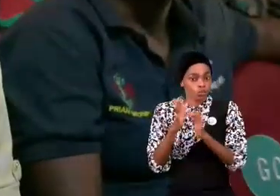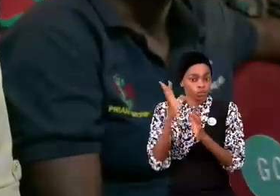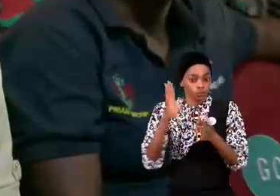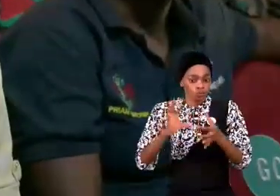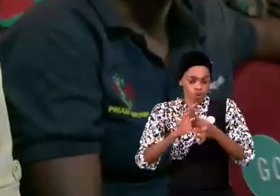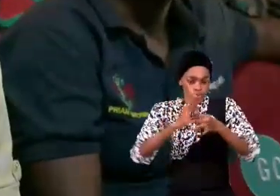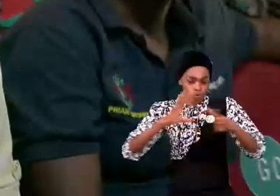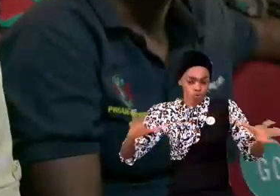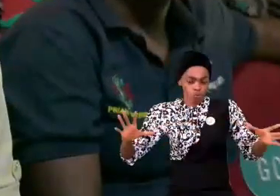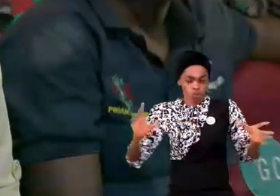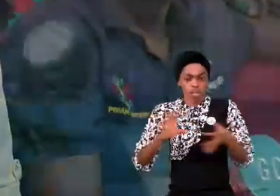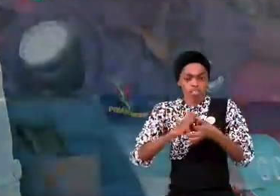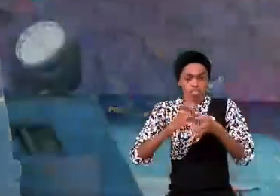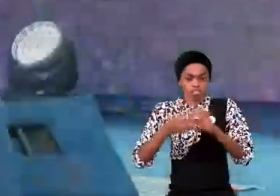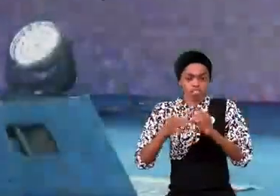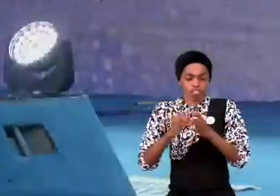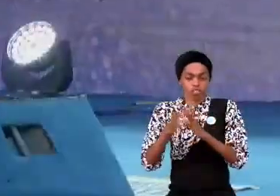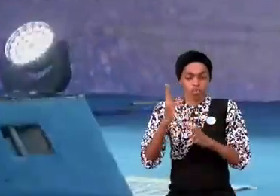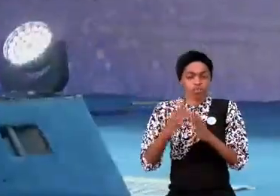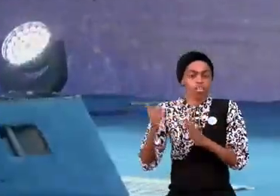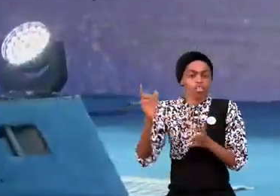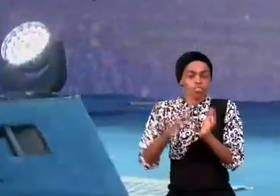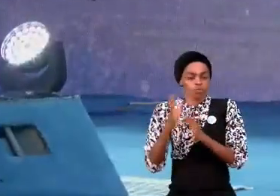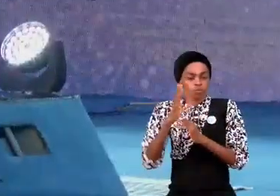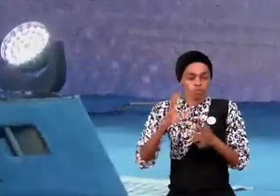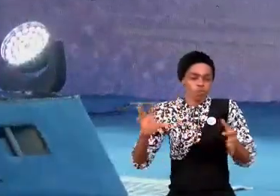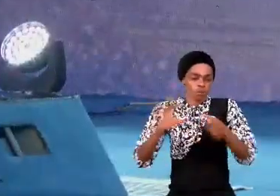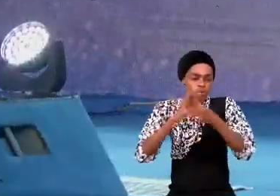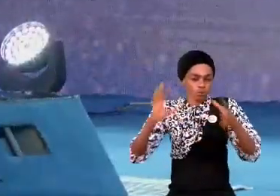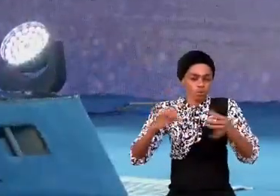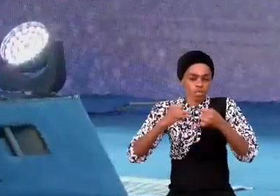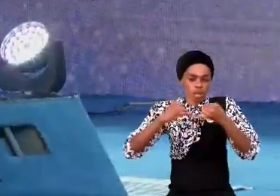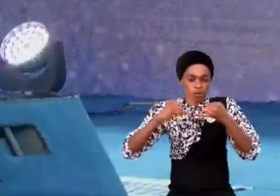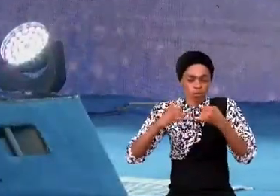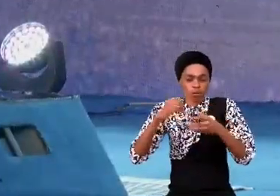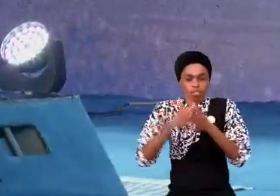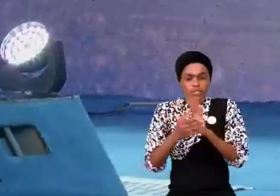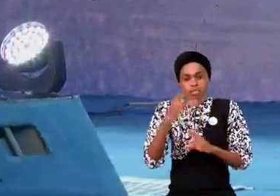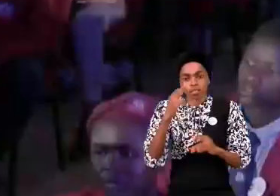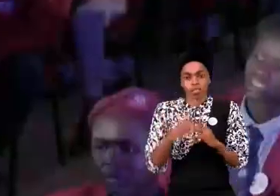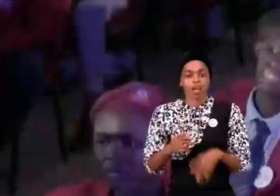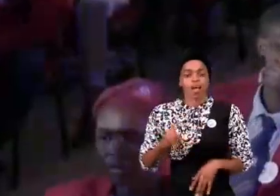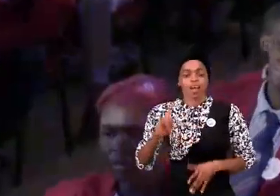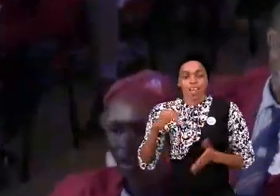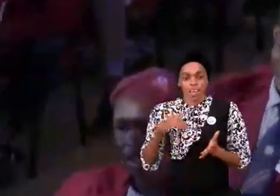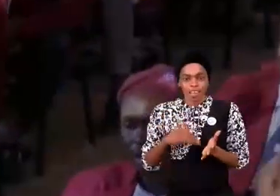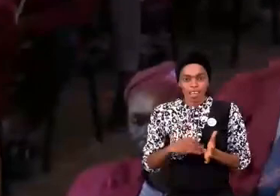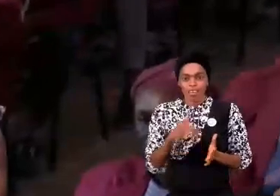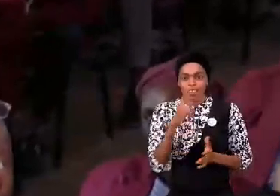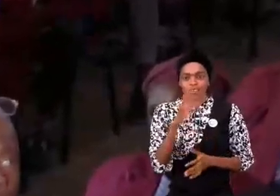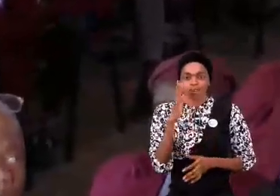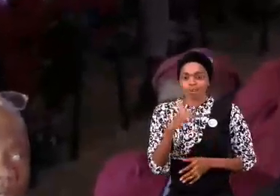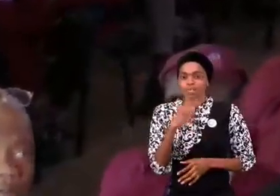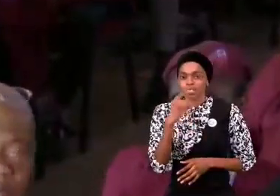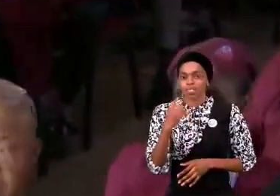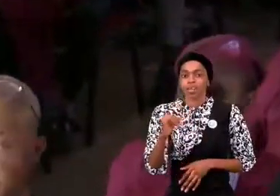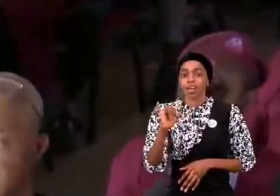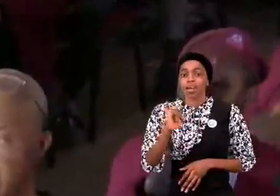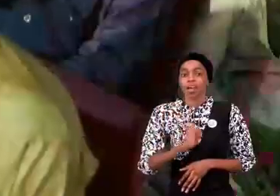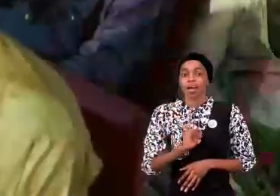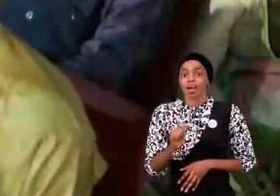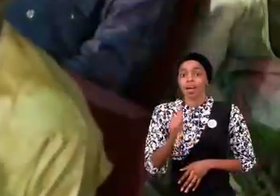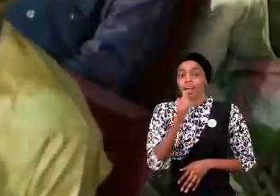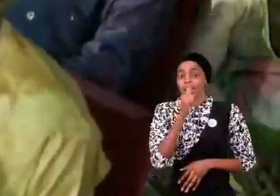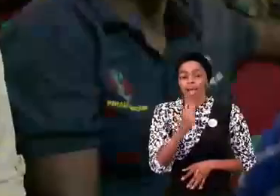once again, you will say, I am free. Can you say that? I am